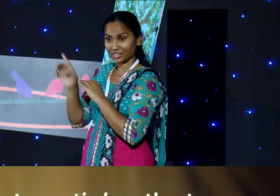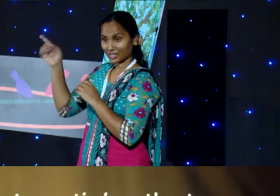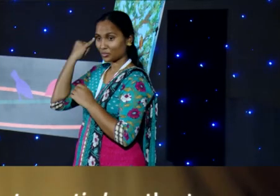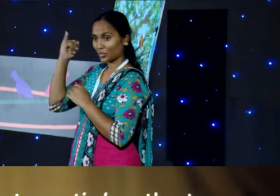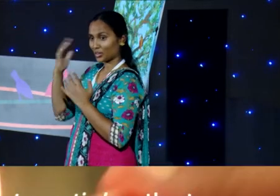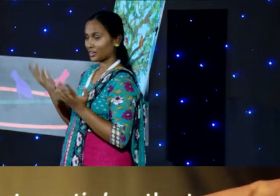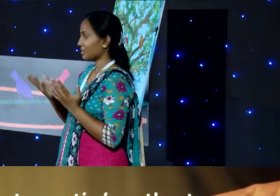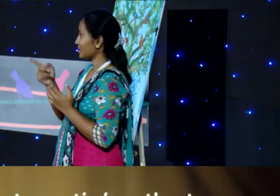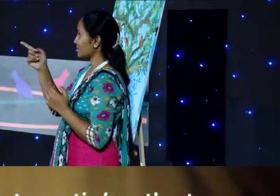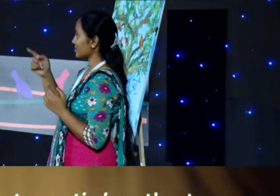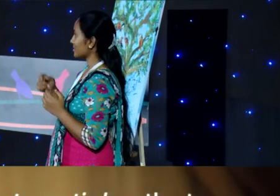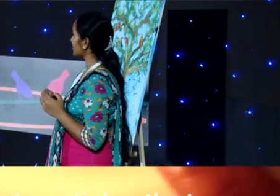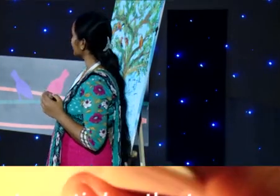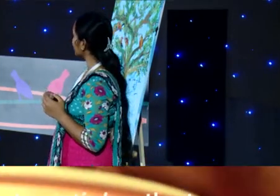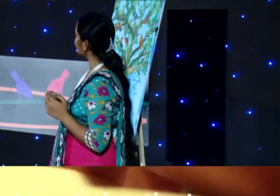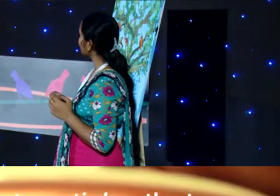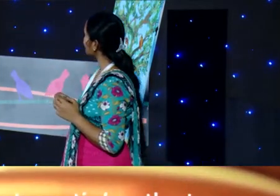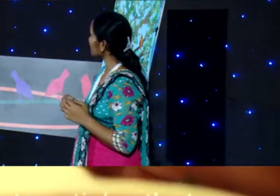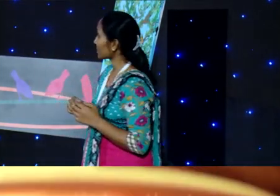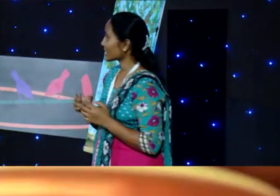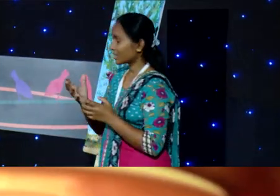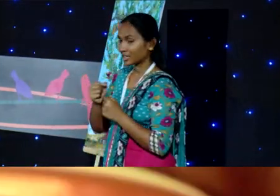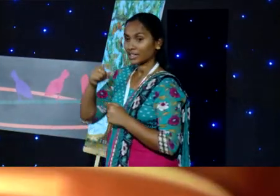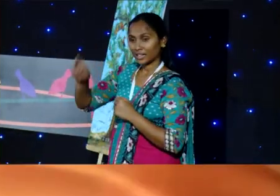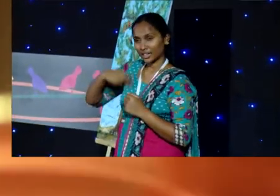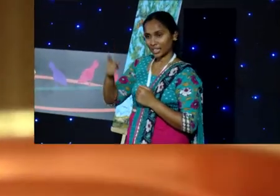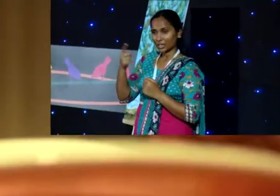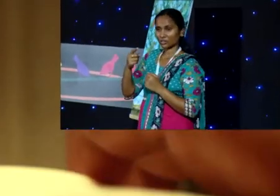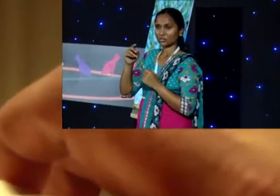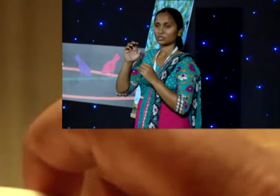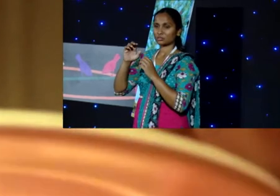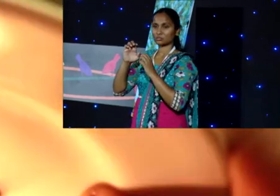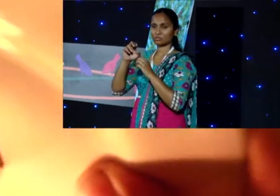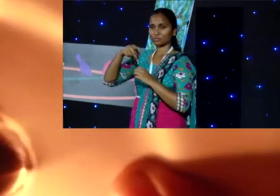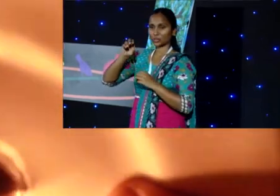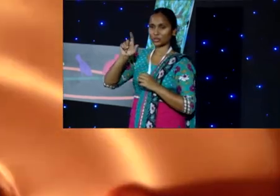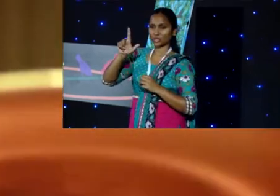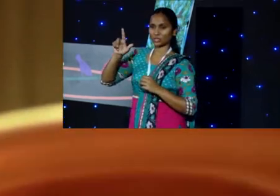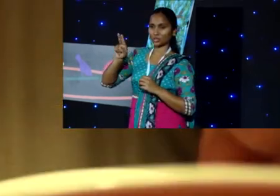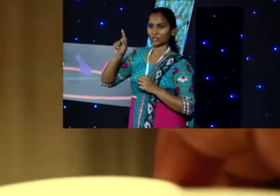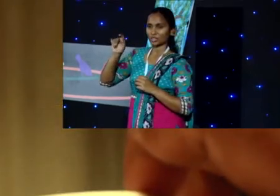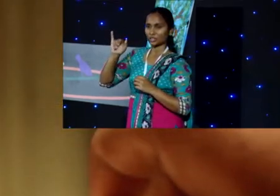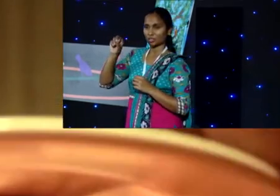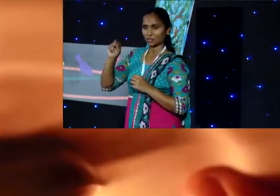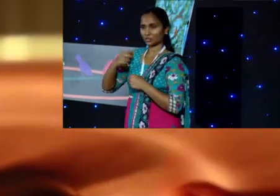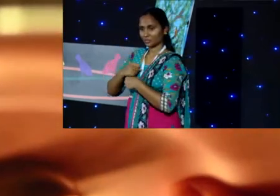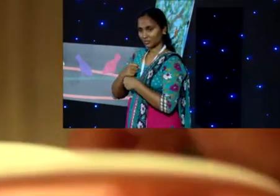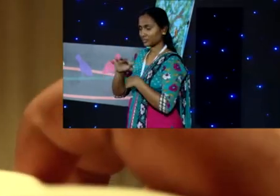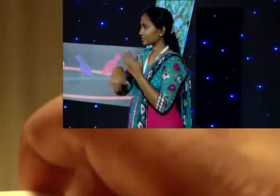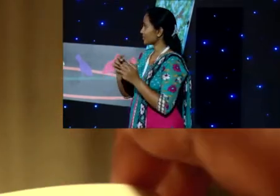was take a regular pollution that is generated from exhausts, from cars, capture it into little contraption